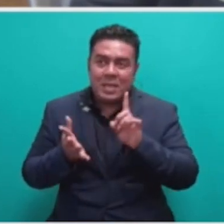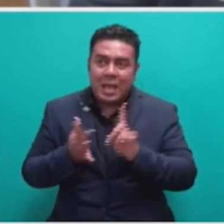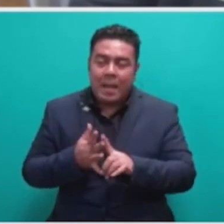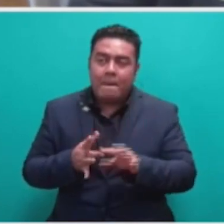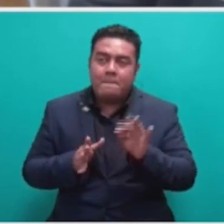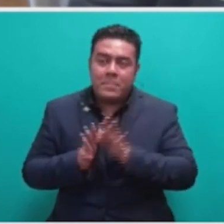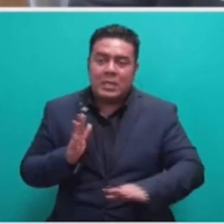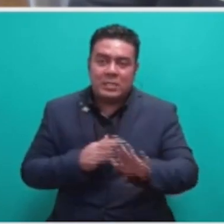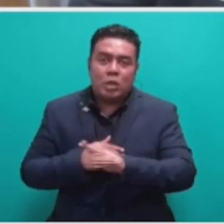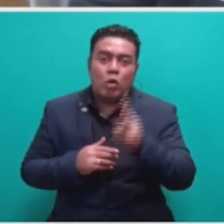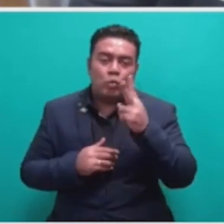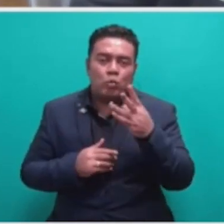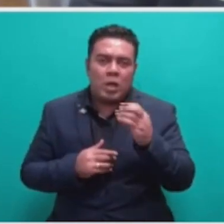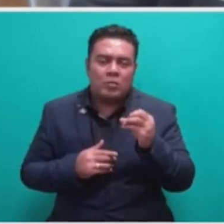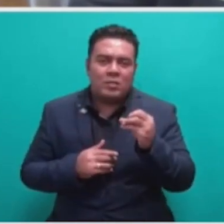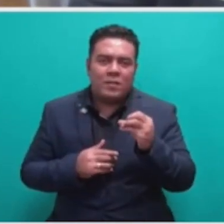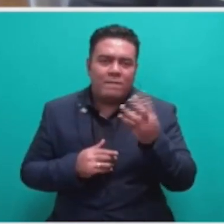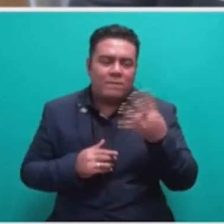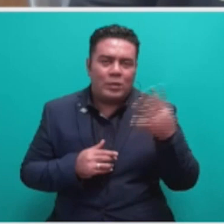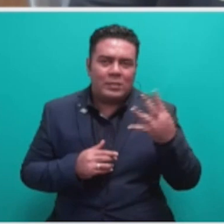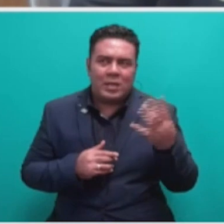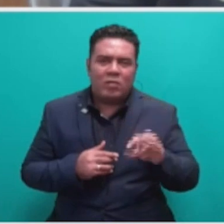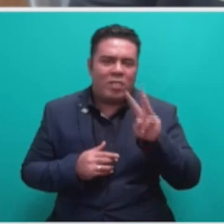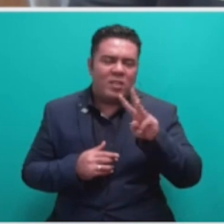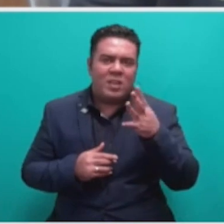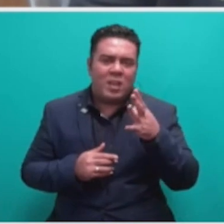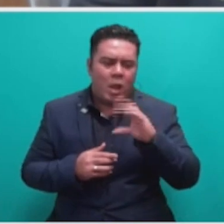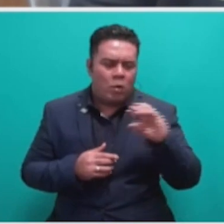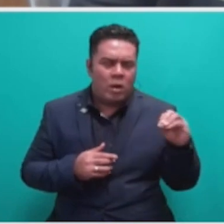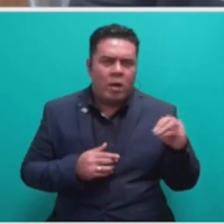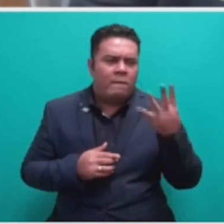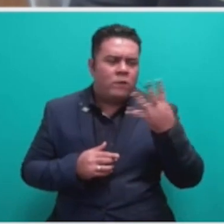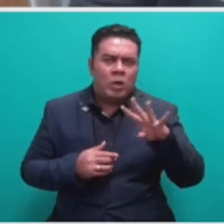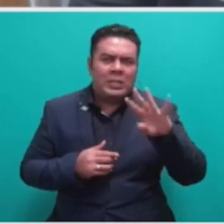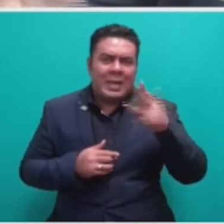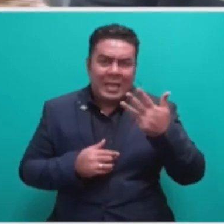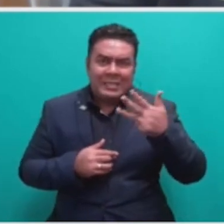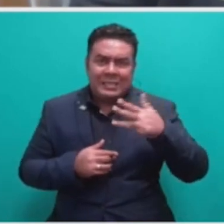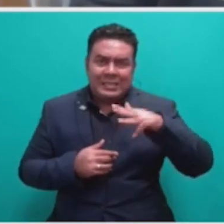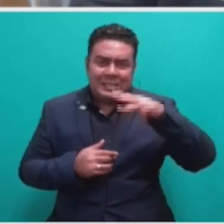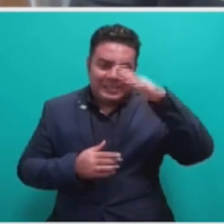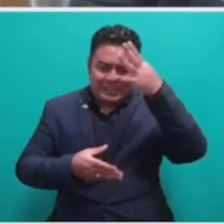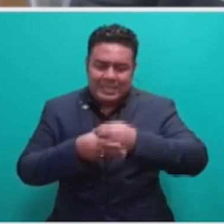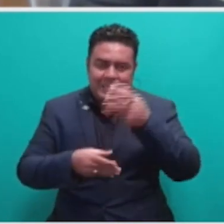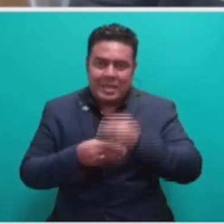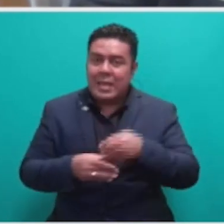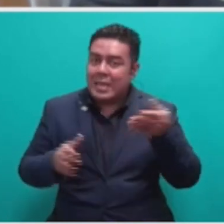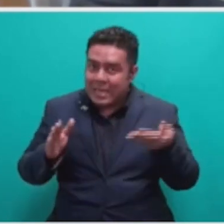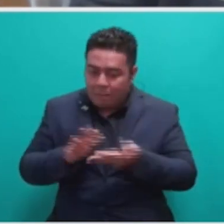is 2014 base, Mr. Speaker, and there are 349 items in that